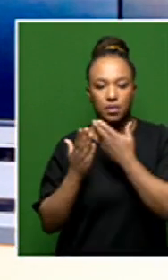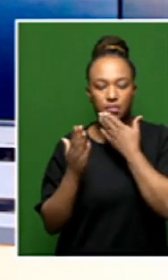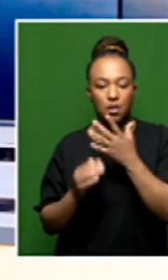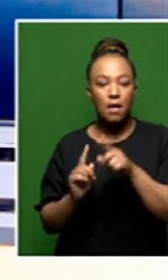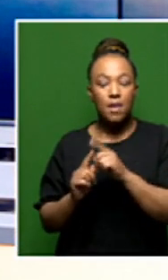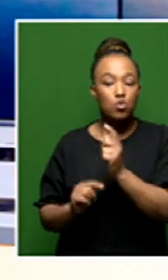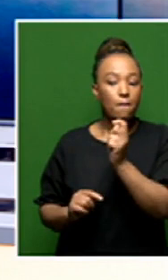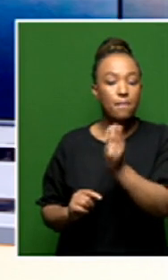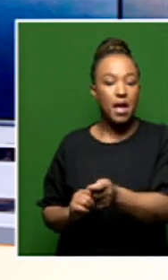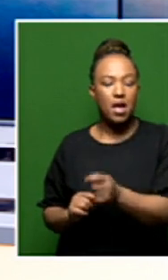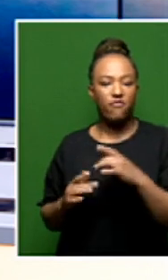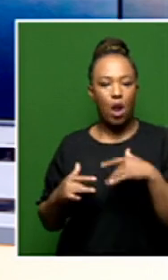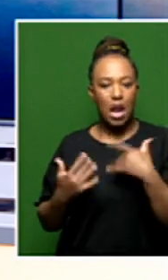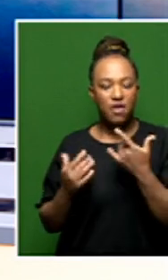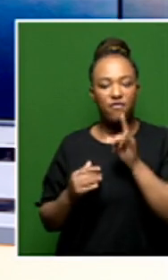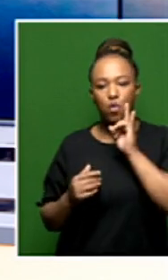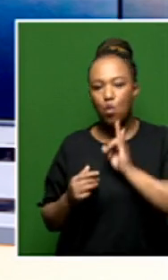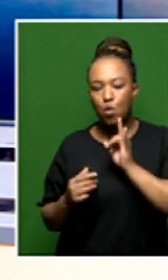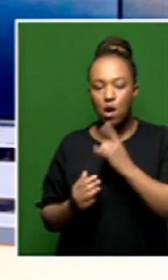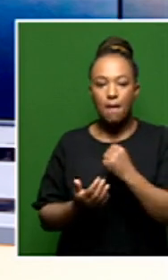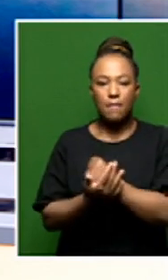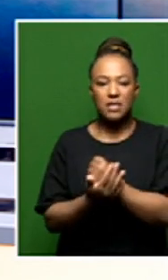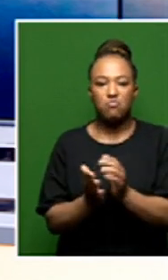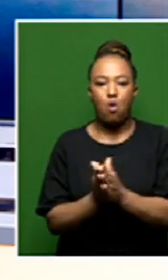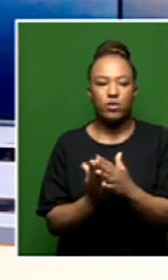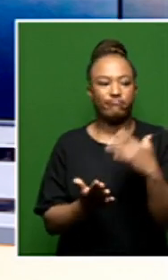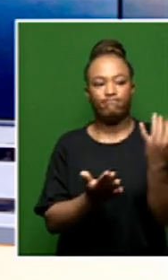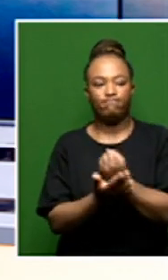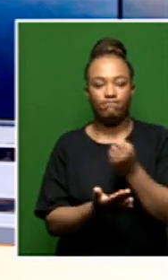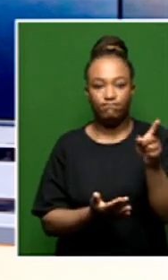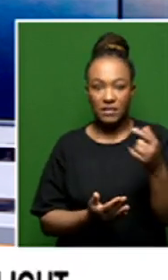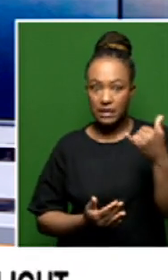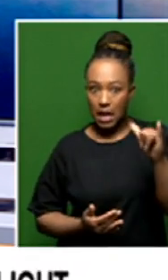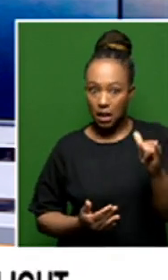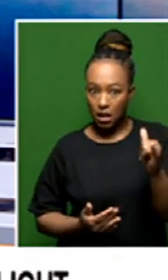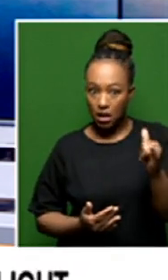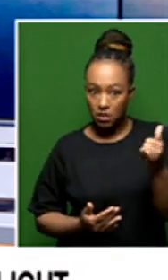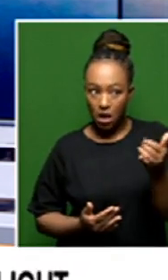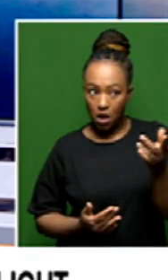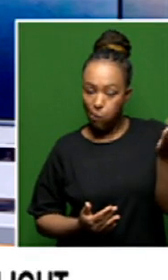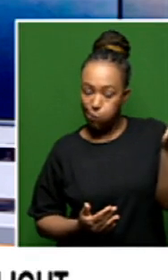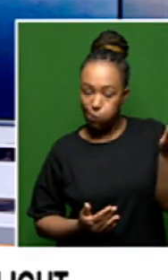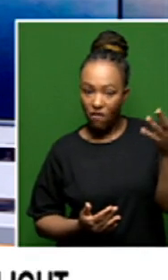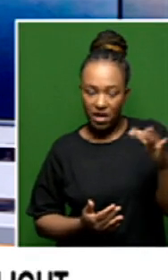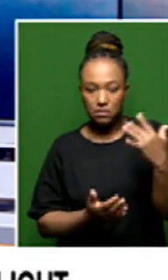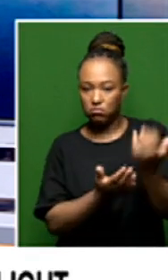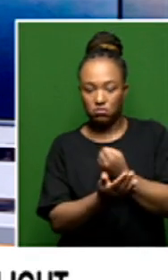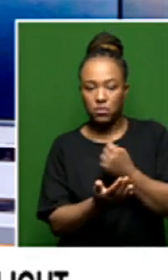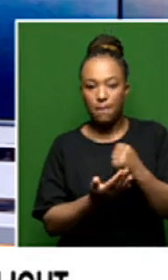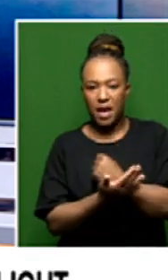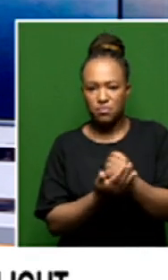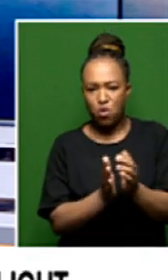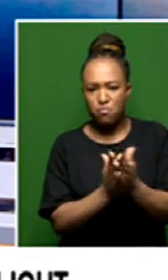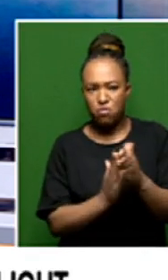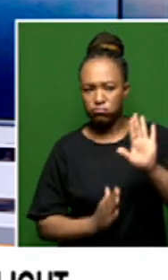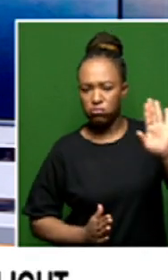to stay in this hotel. Your passport is gone. You still don't have your passport, correct? That's still been taken away and confiscated from you.